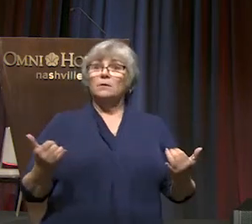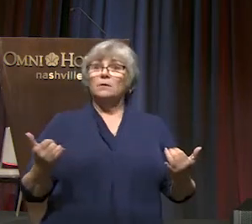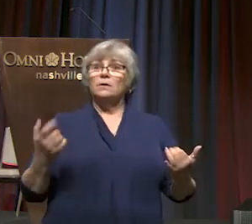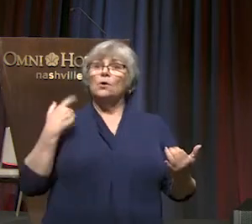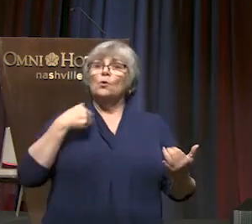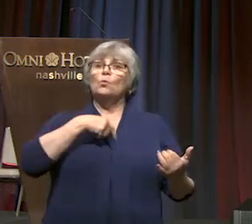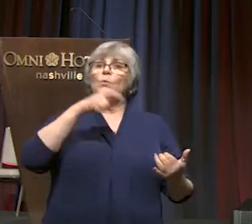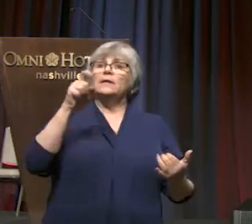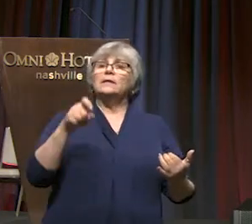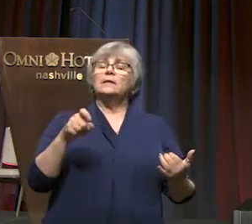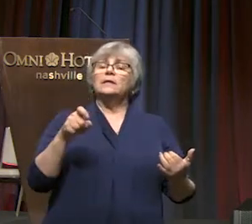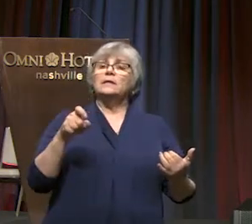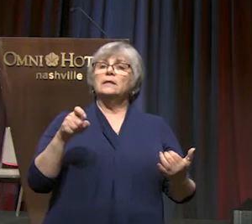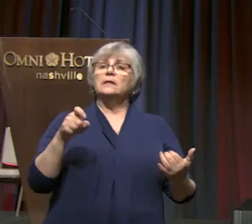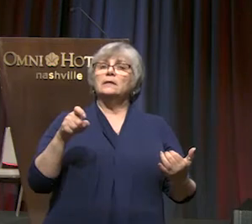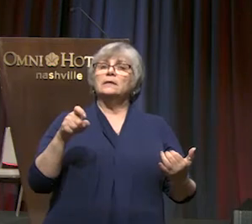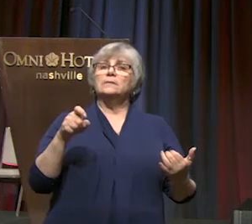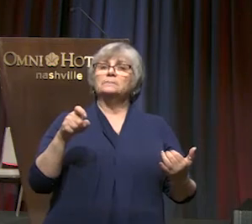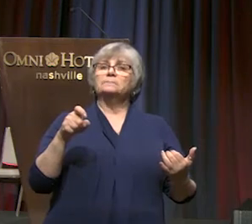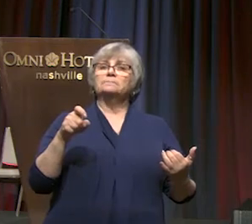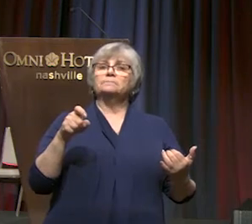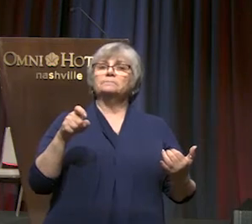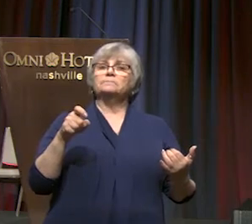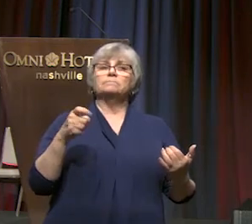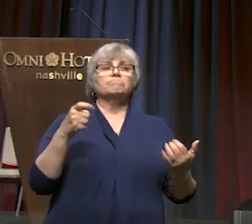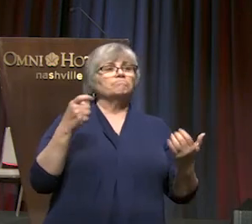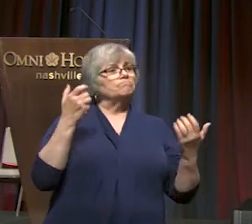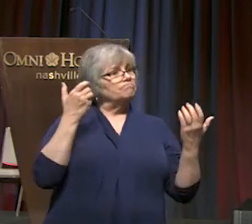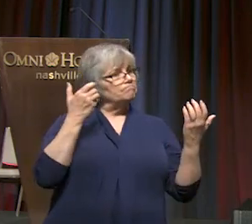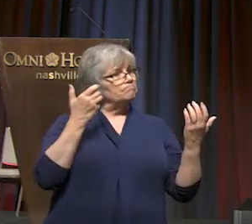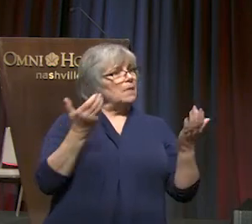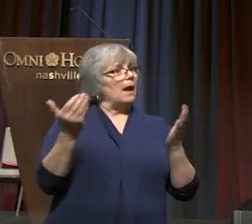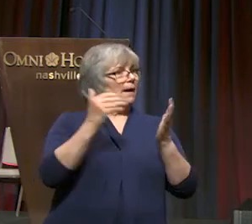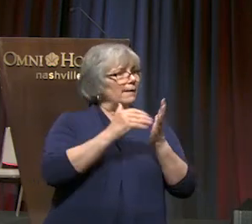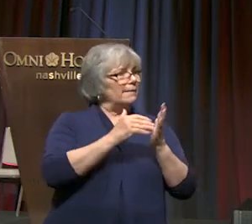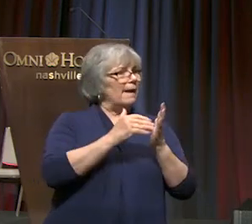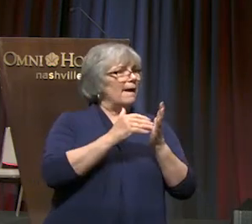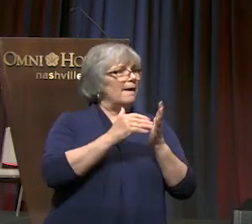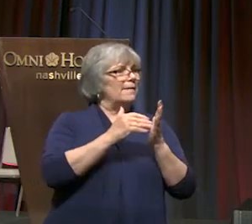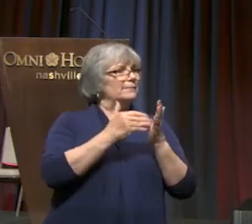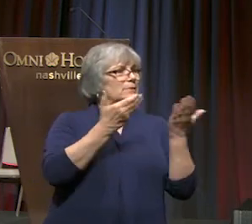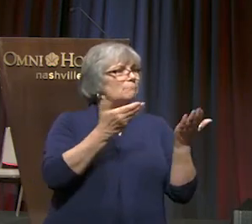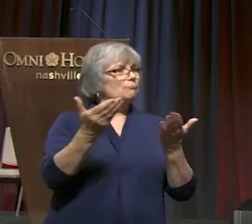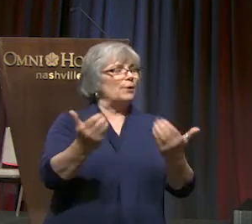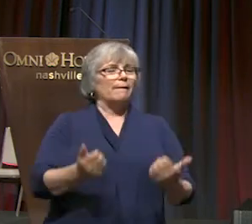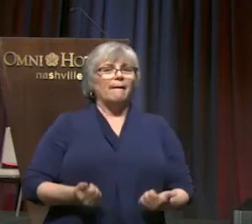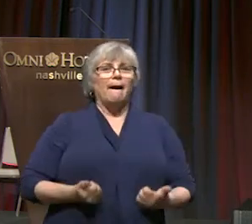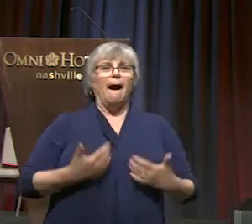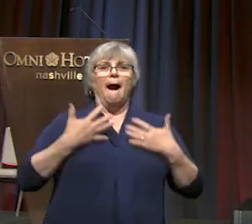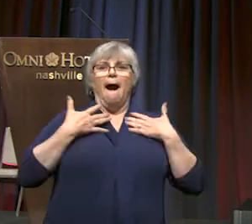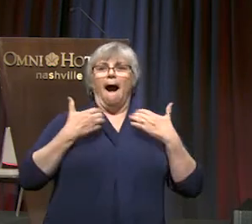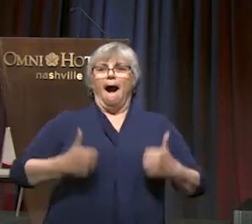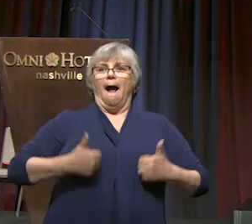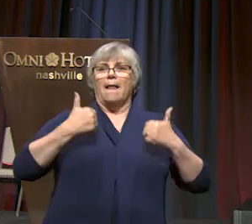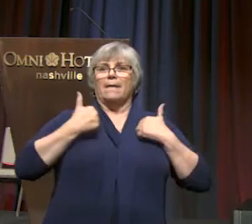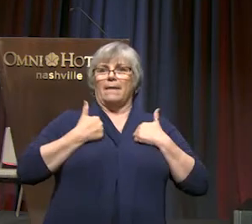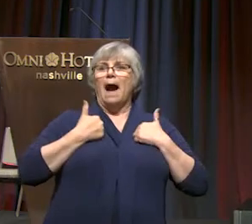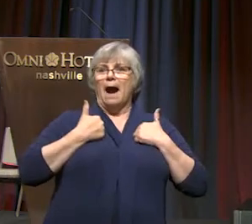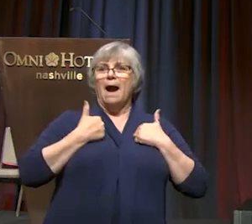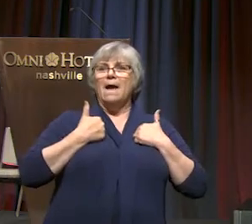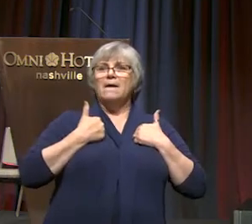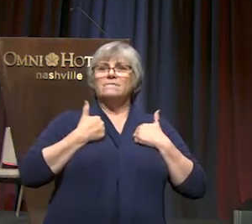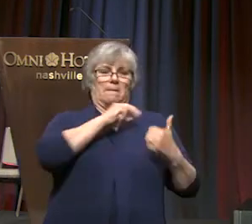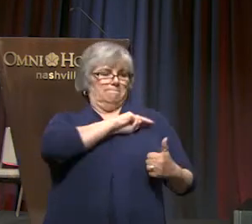we need to bring again alive mission and ministry in our